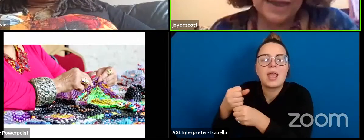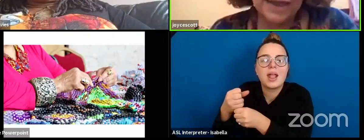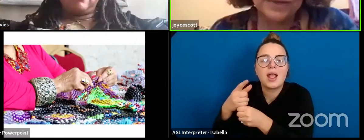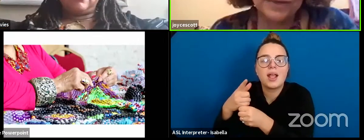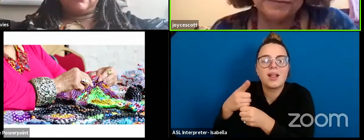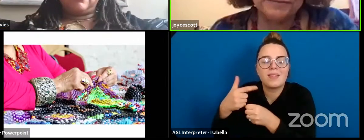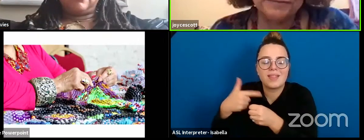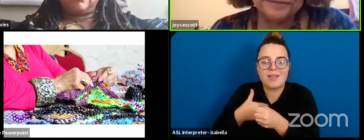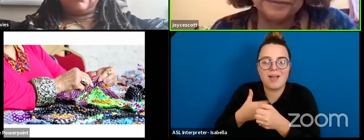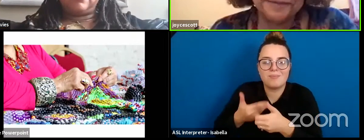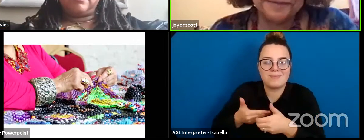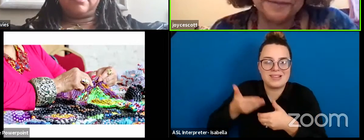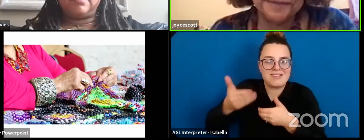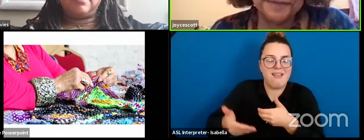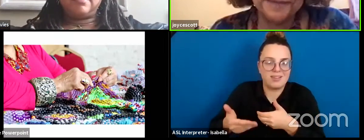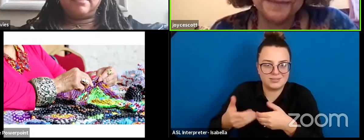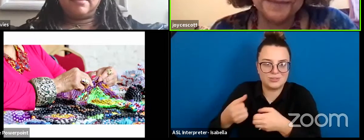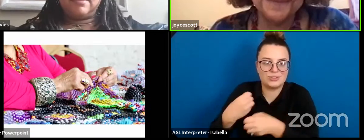step with them.